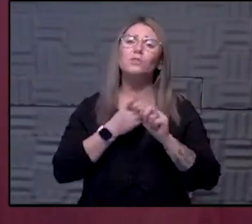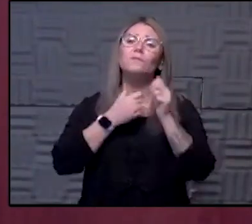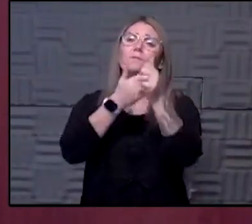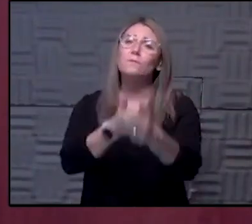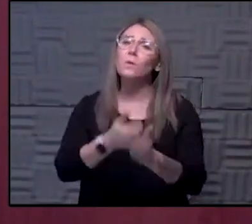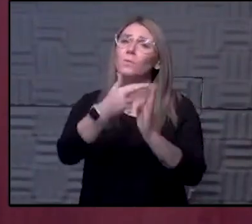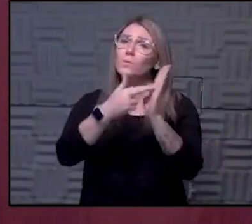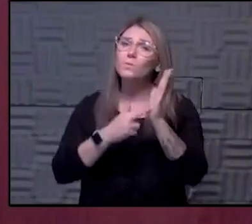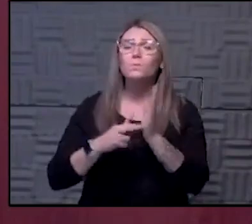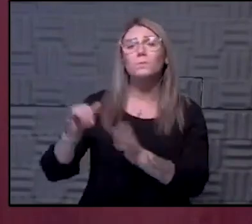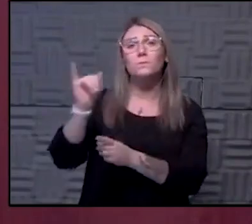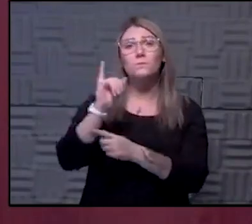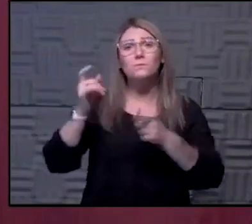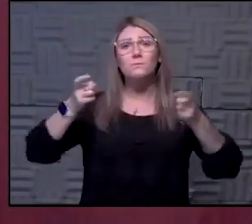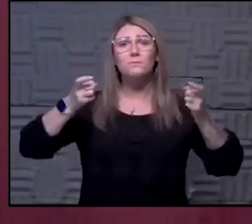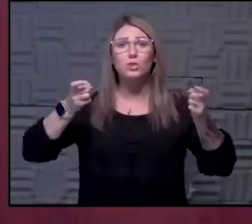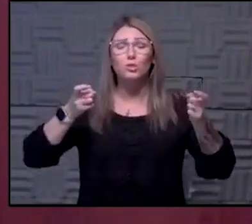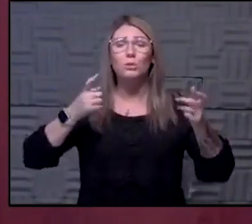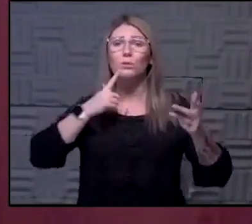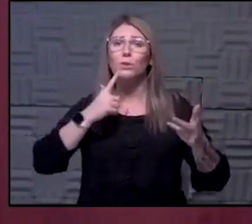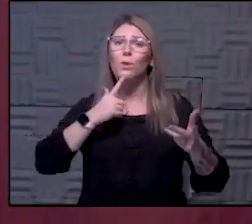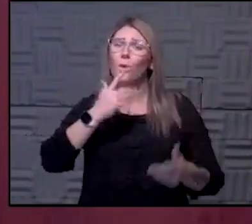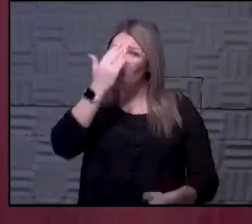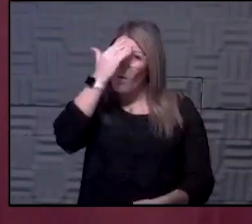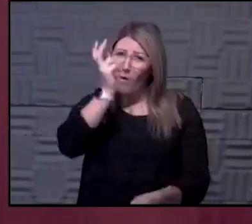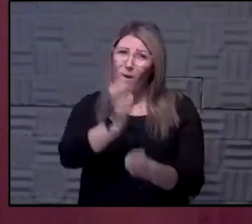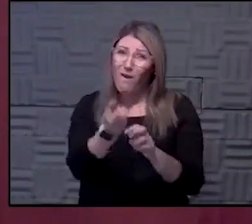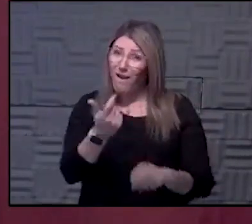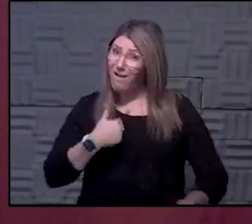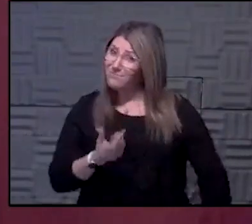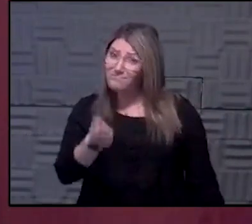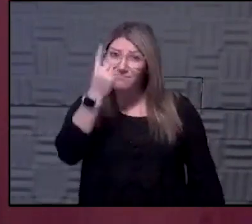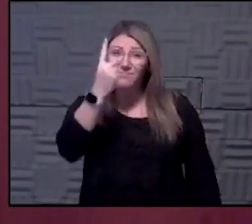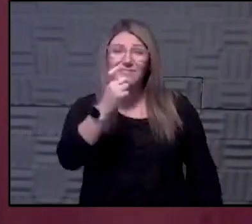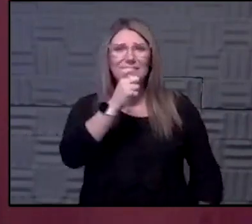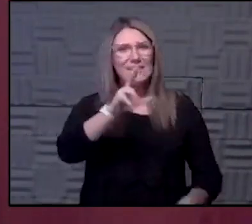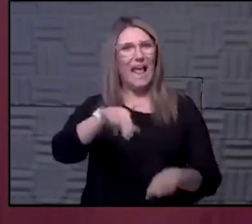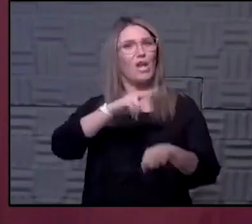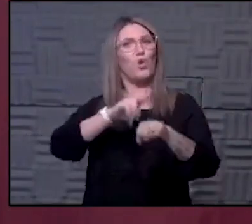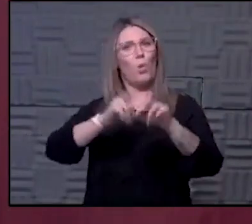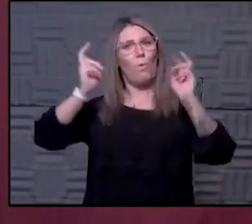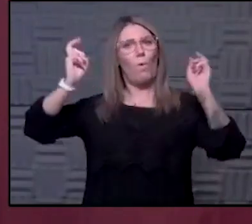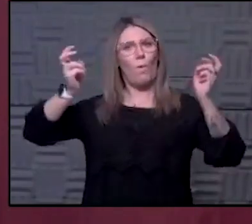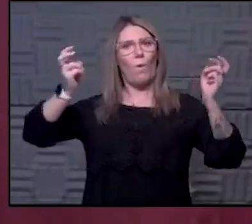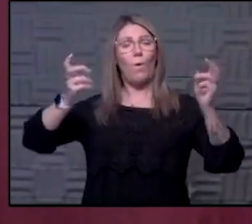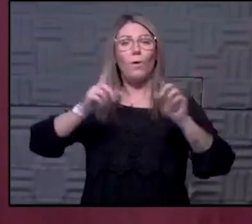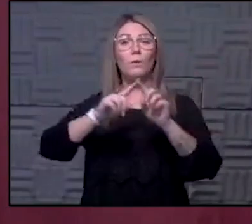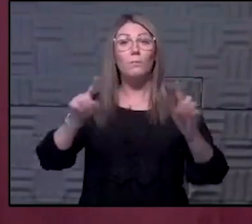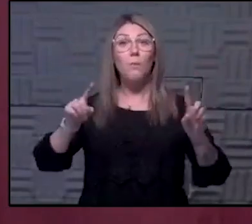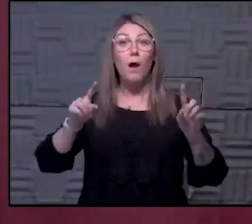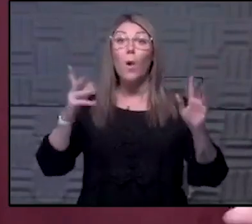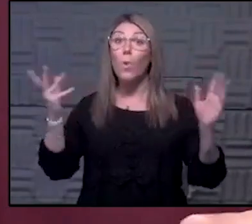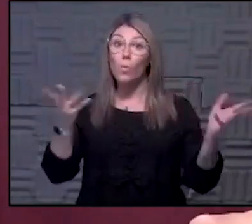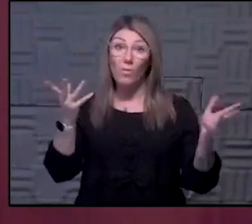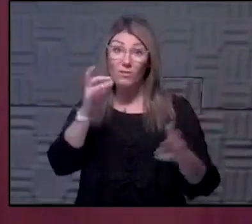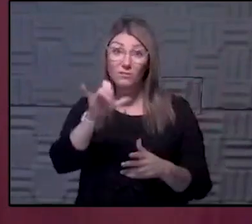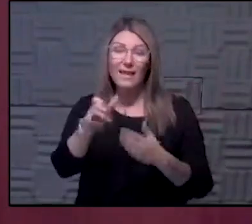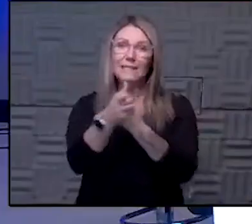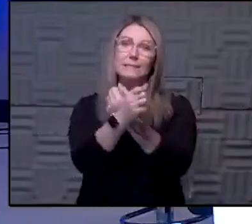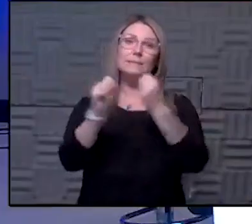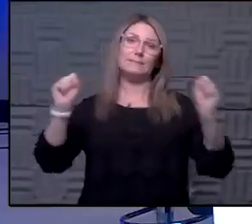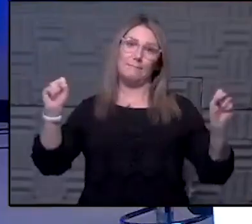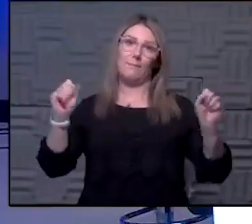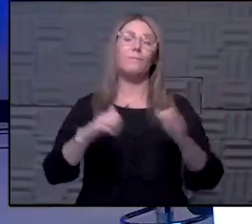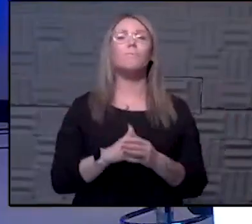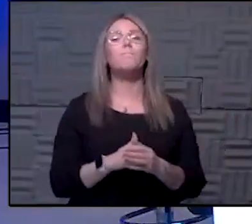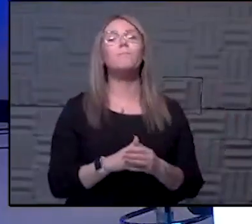rules of infection control. And I know it's hard. I know it is hard because it's not our norm, but it is what's safe. Yeah, and I think